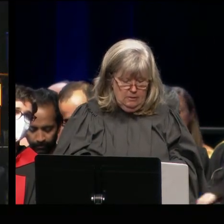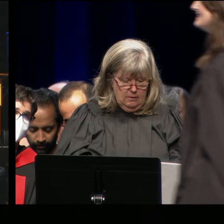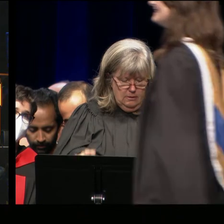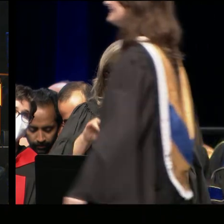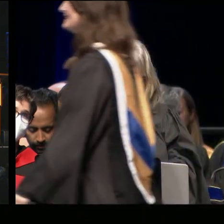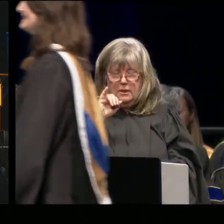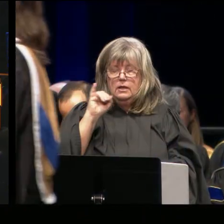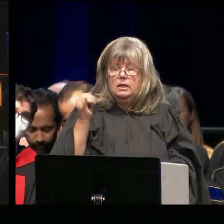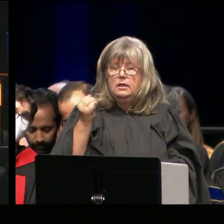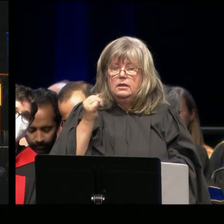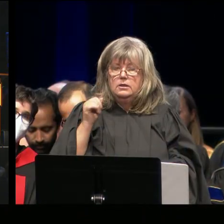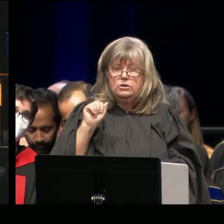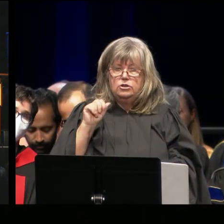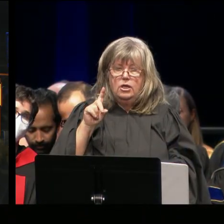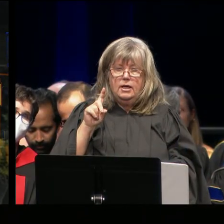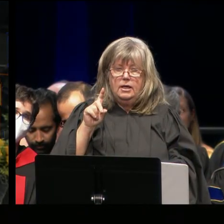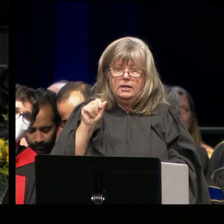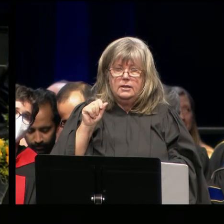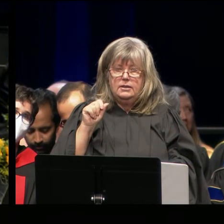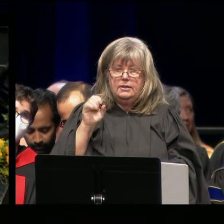Jadeen Lillis.